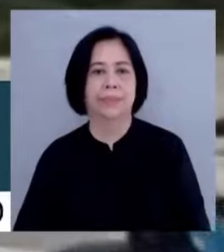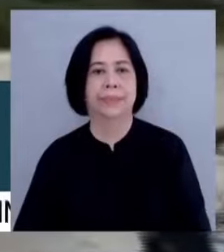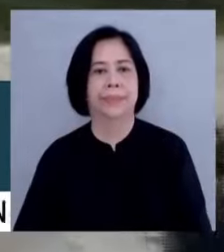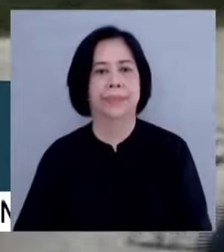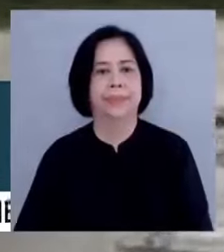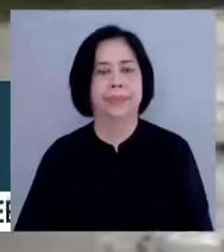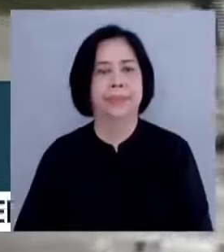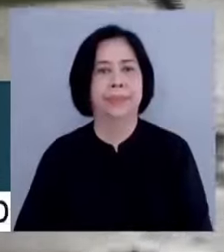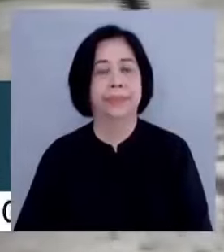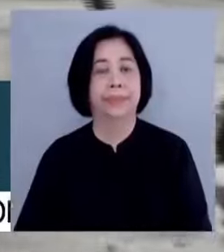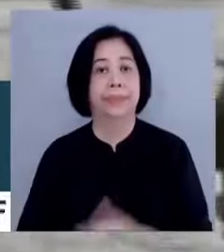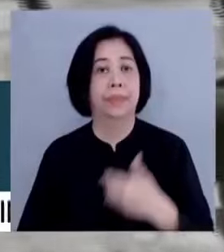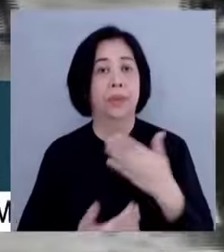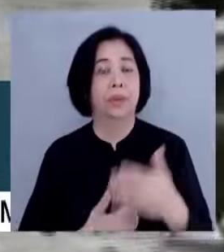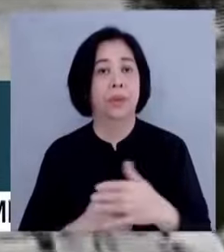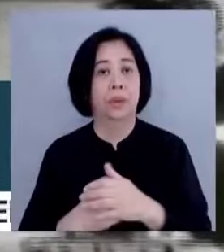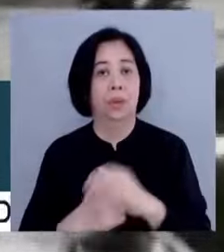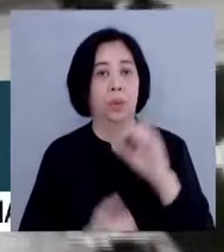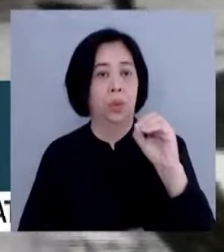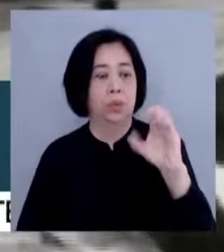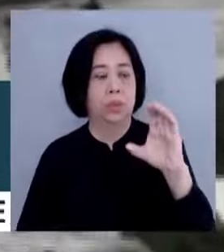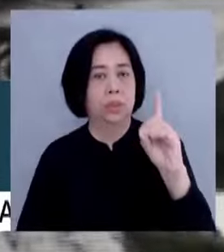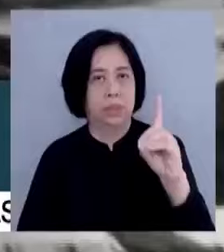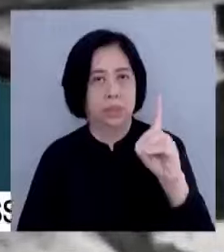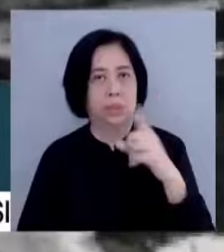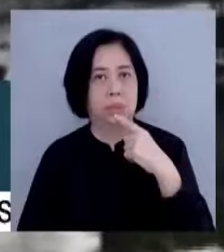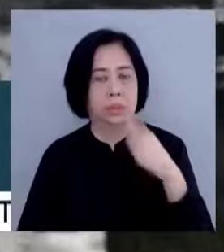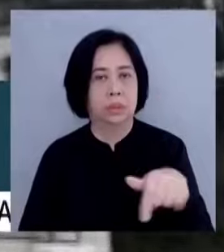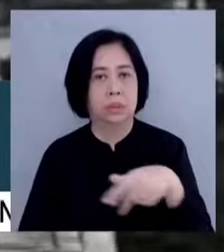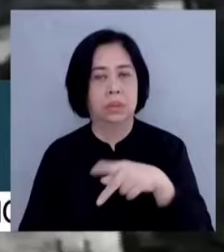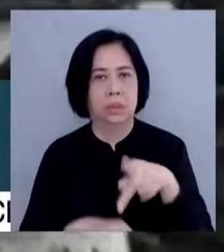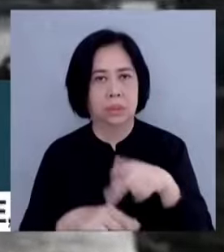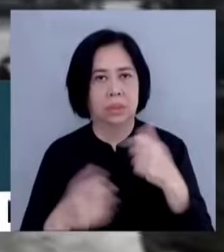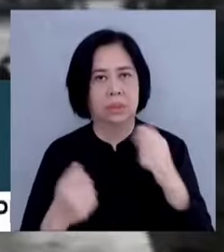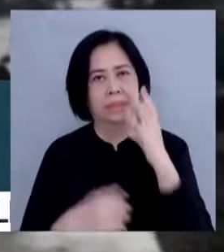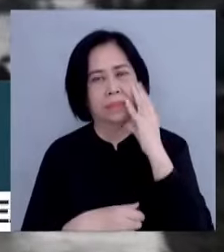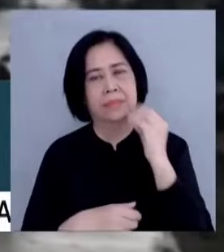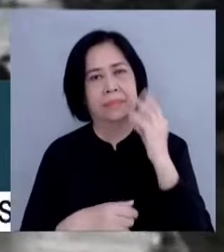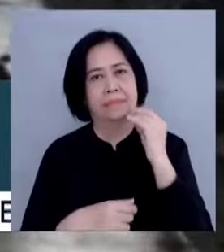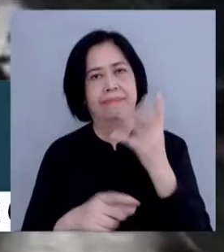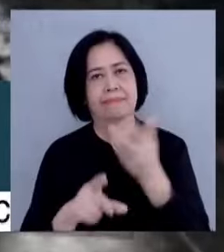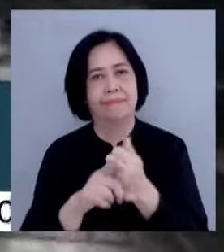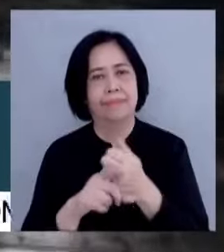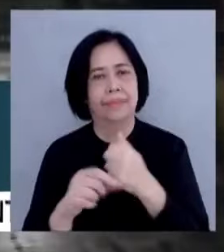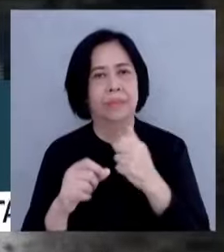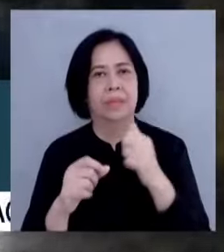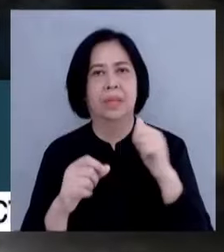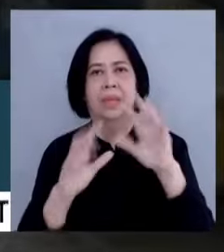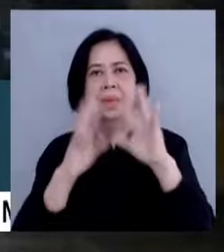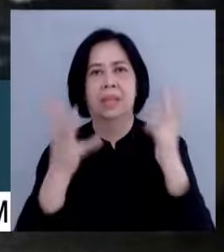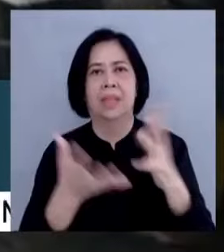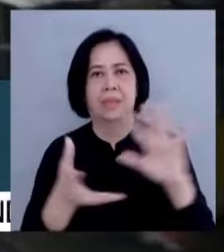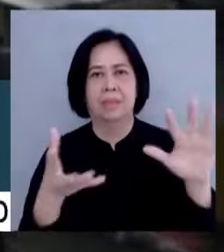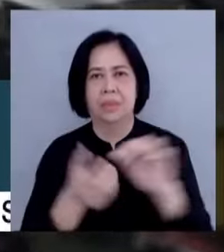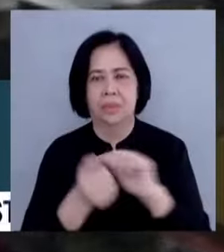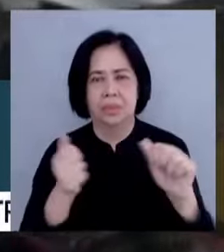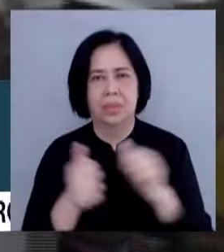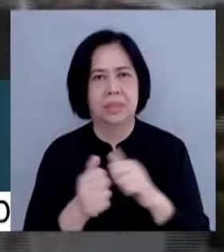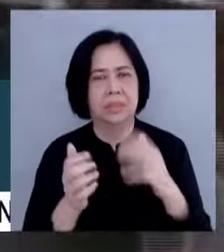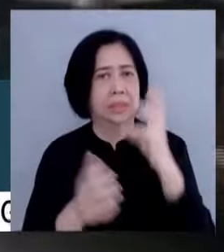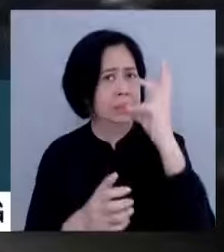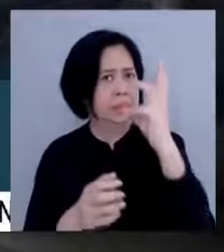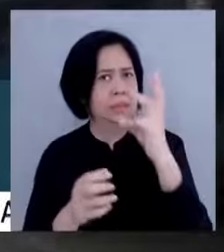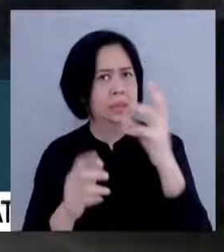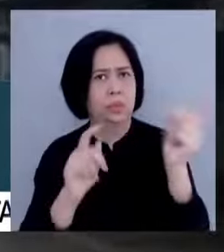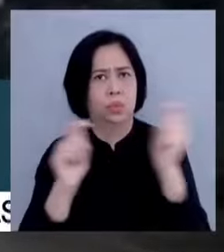The Office of the Civil Defense says the country is in the midst of experiencing the effects of climate change. A string of six storms have battered